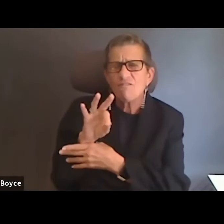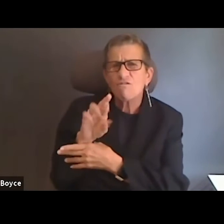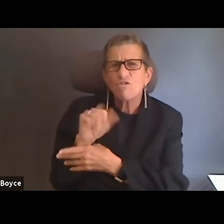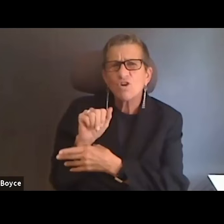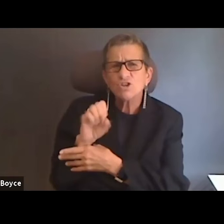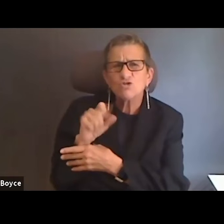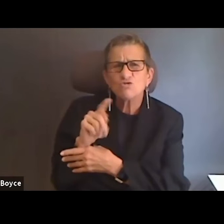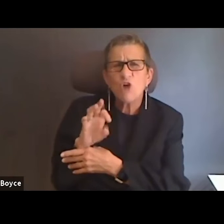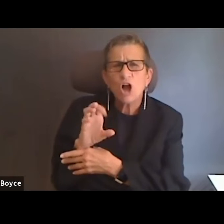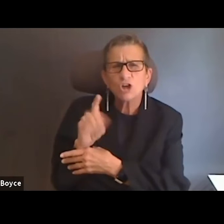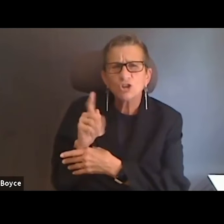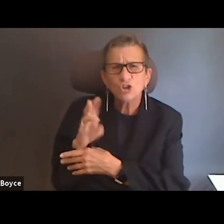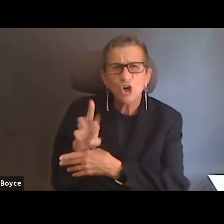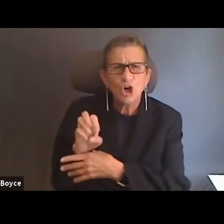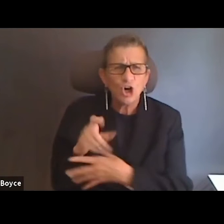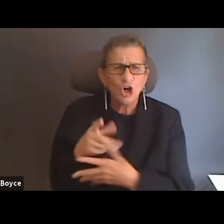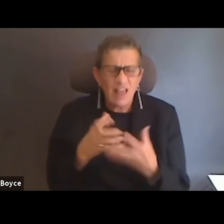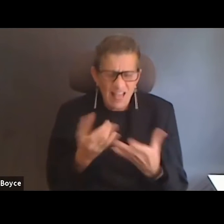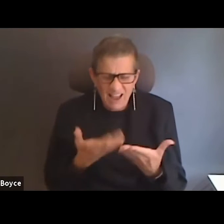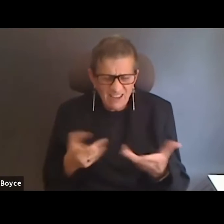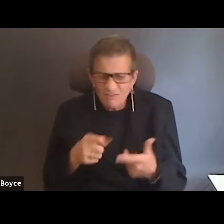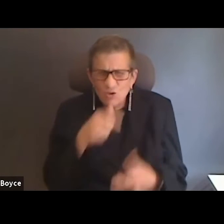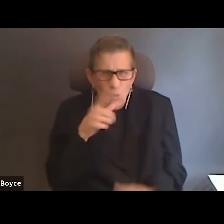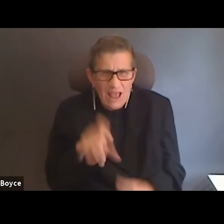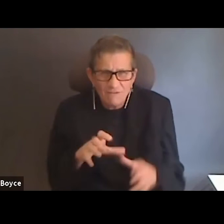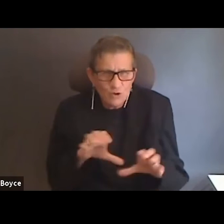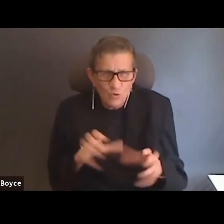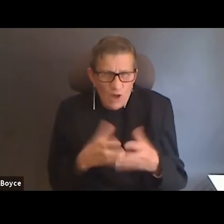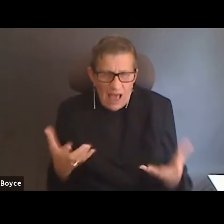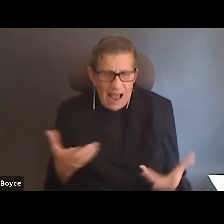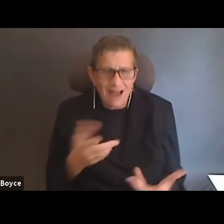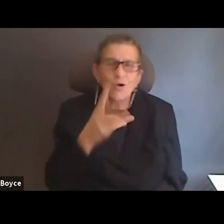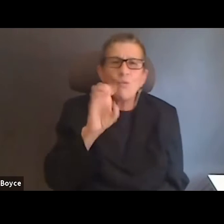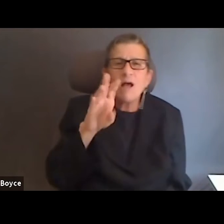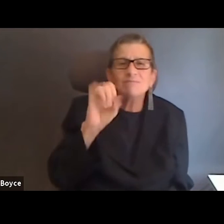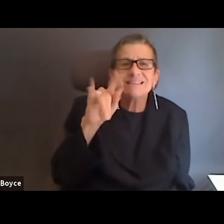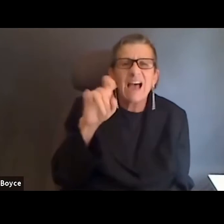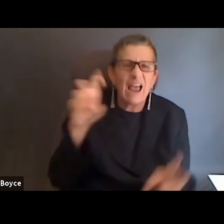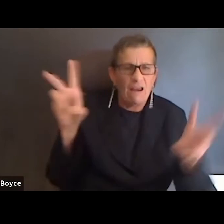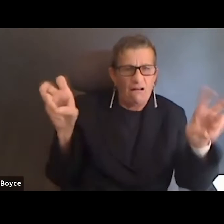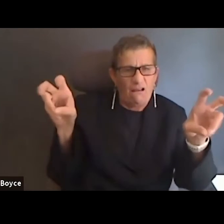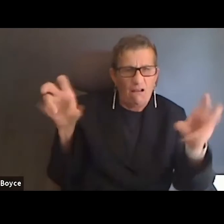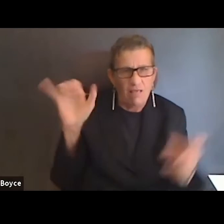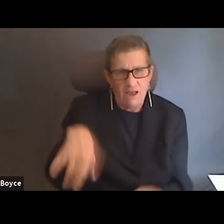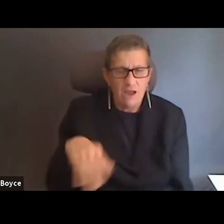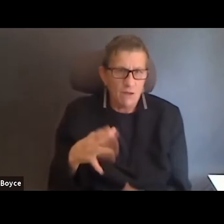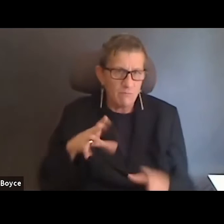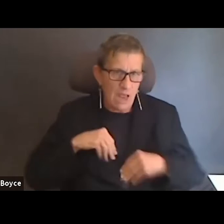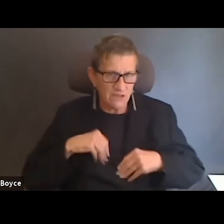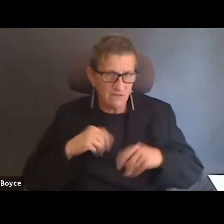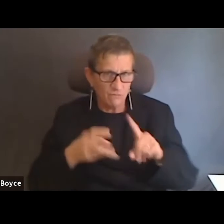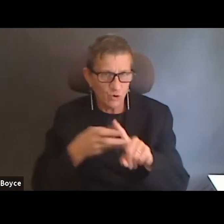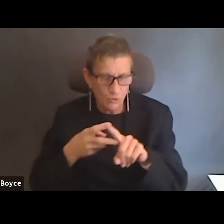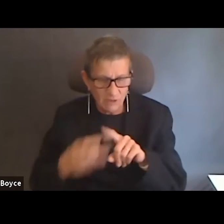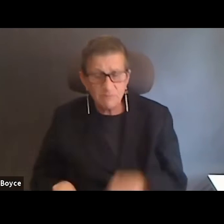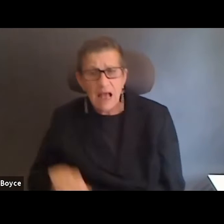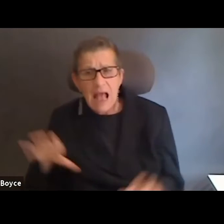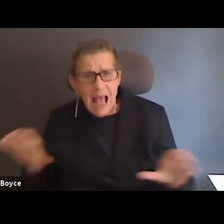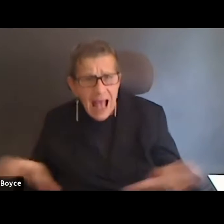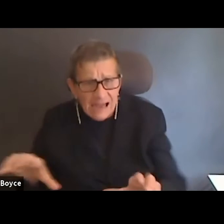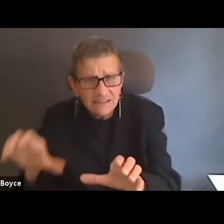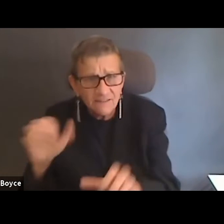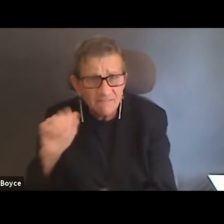that you don't have to do a lot to do. So a website is a good example of passive recruitment. And so active recruitment